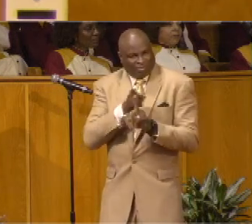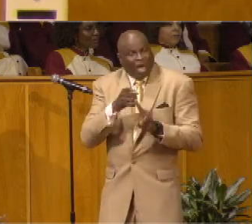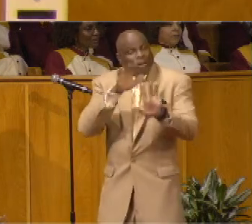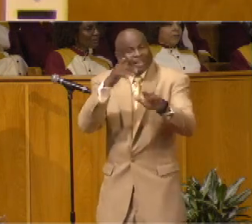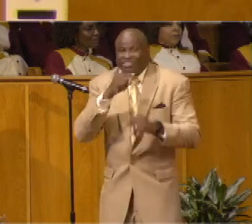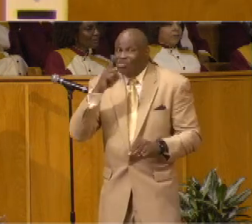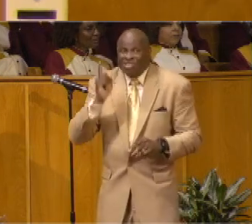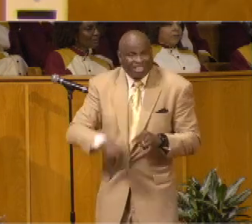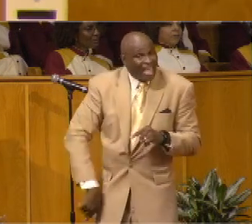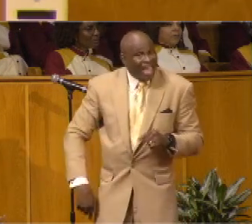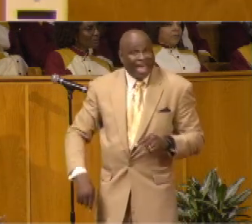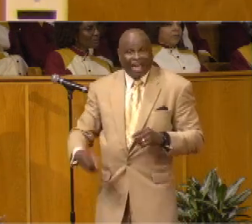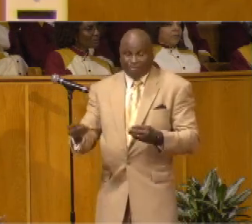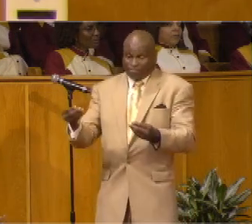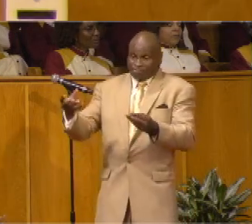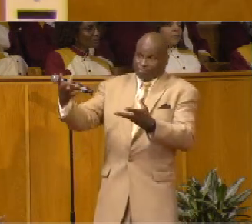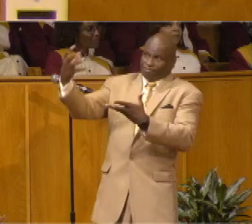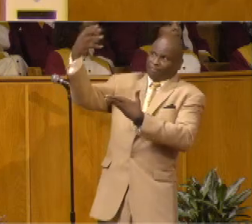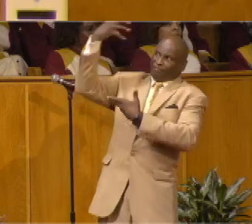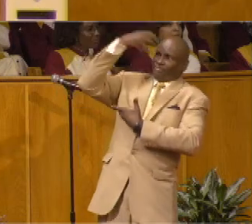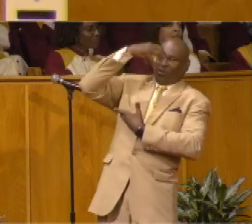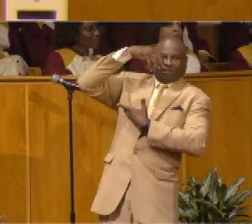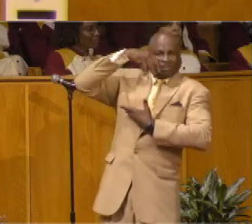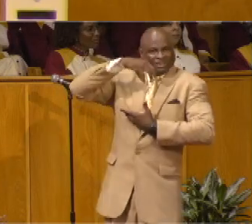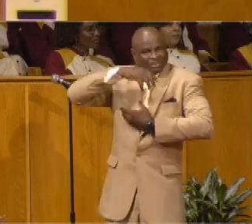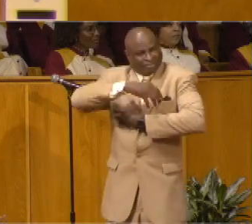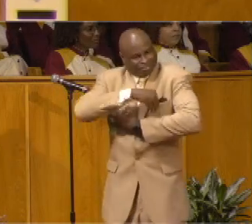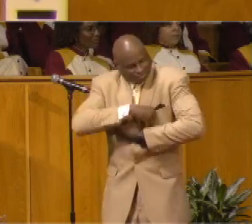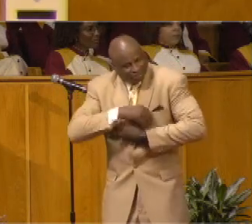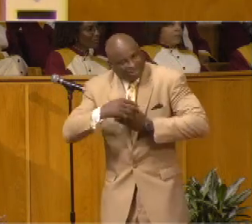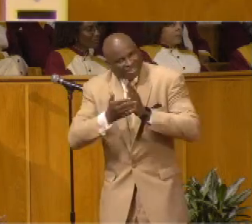Because you can't bring the gift on yourself.